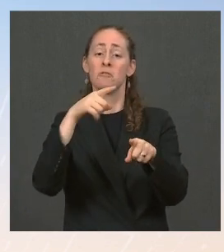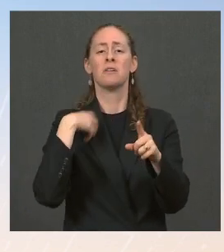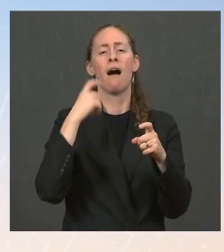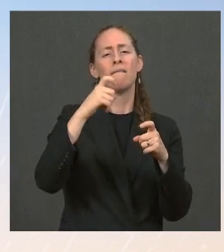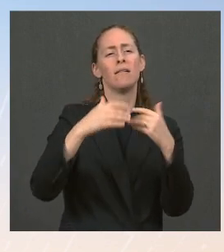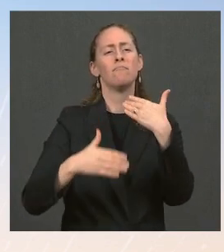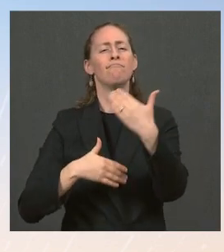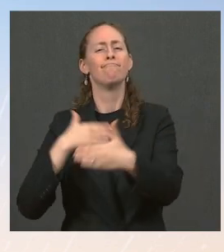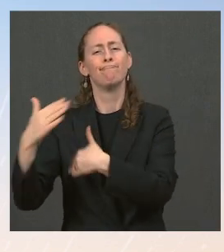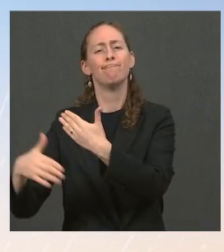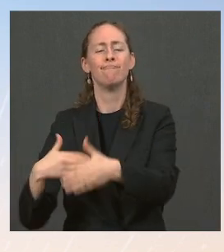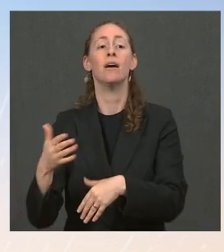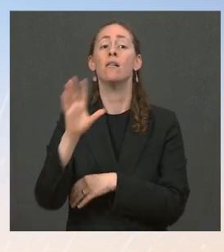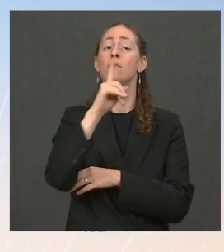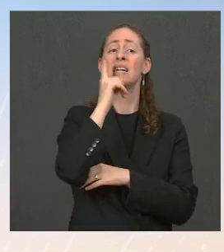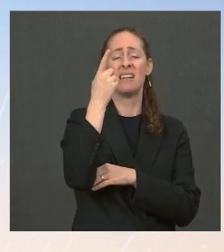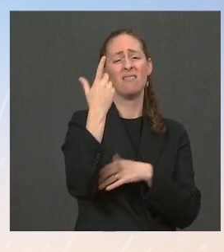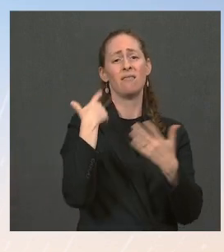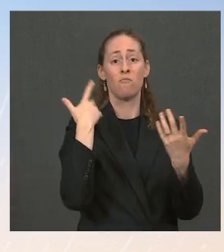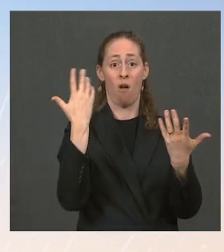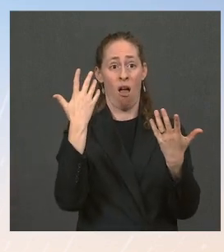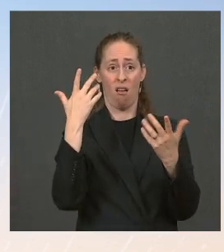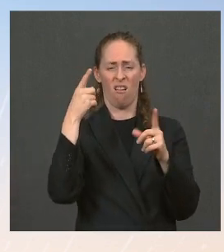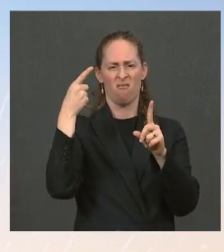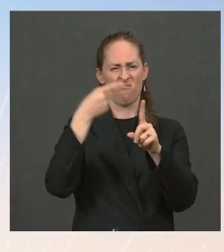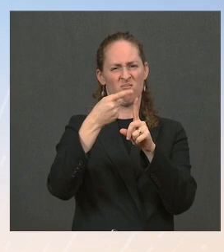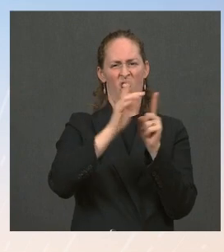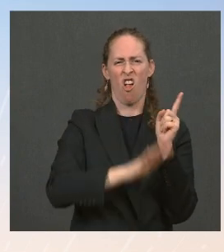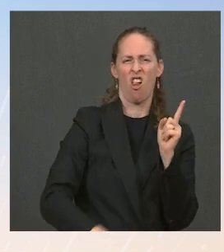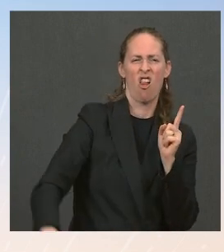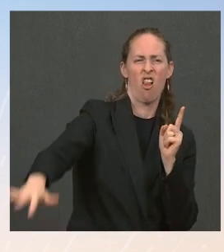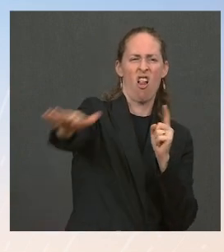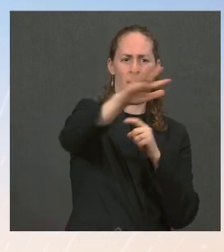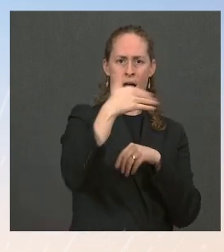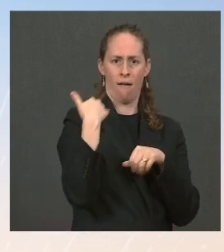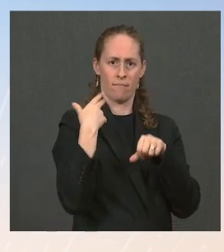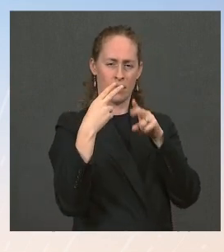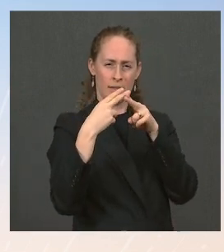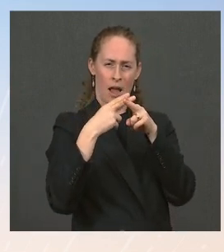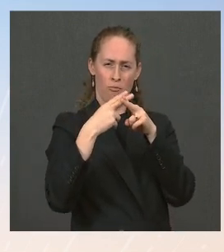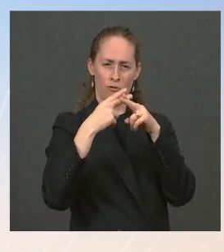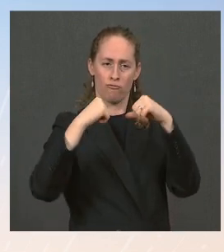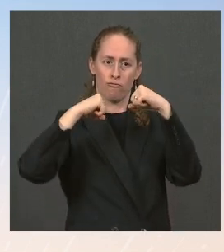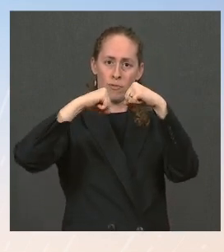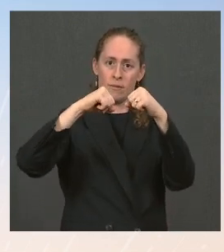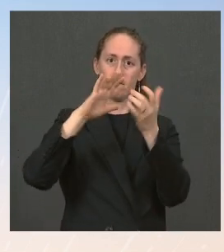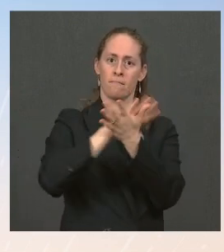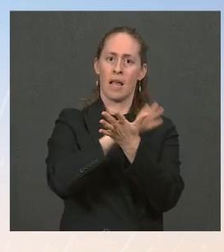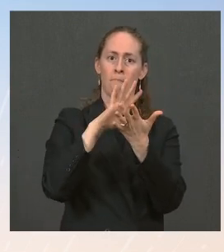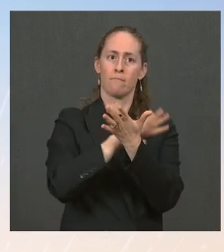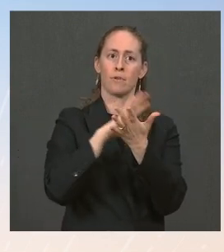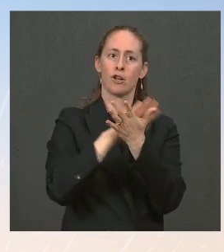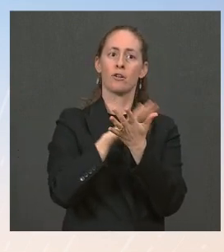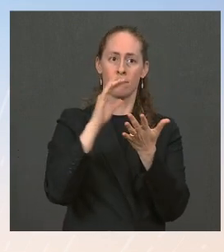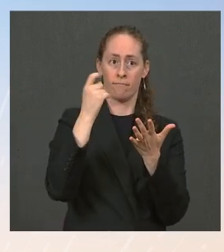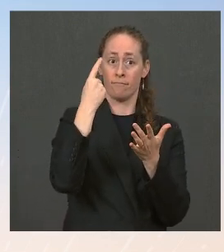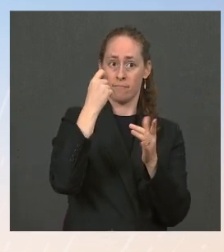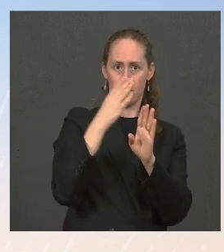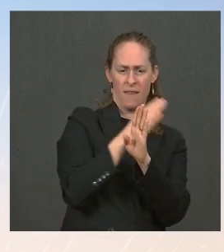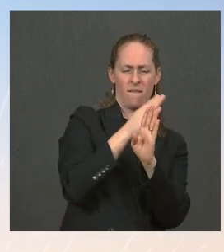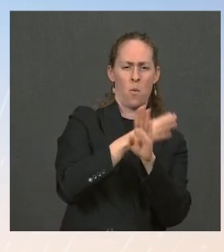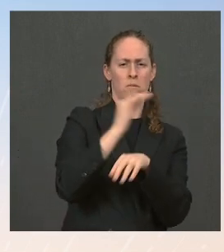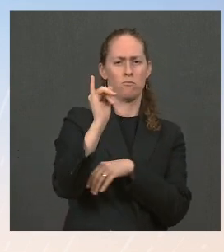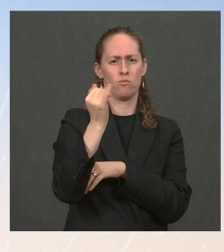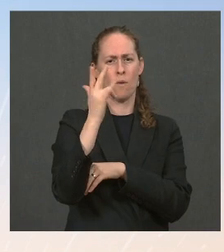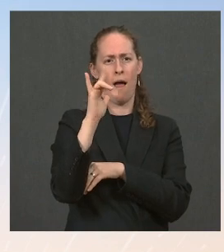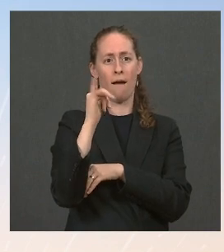anywhere, if there's temporary protected status for their country, as there are for Haitians who arrived before July, that they can apply through that